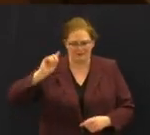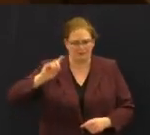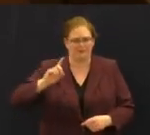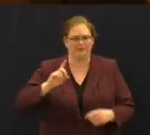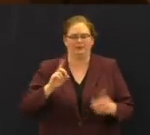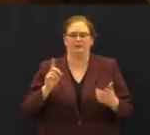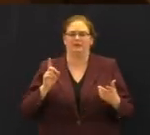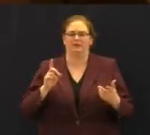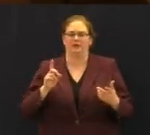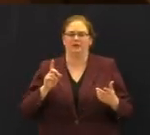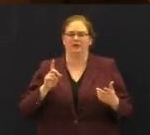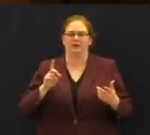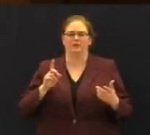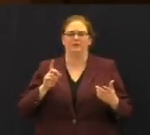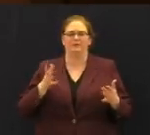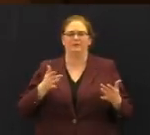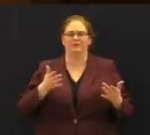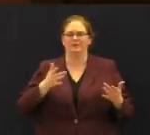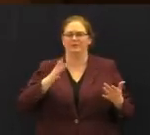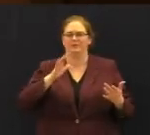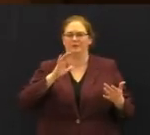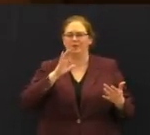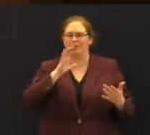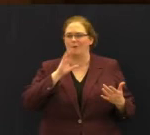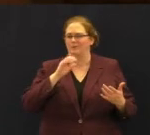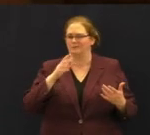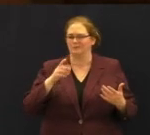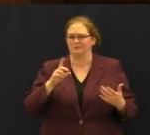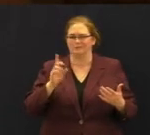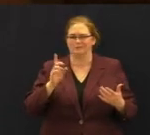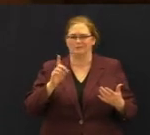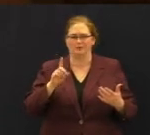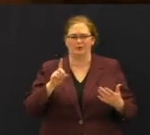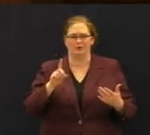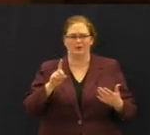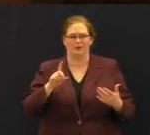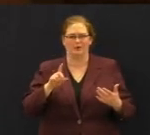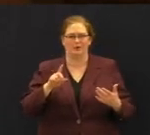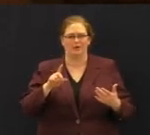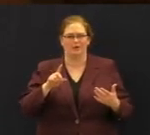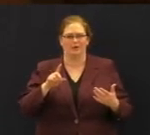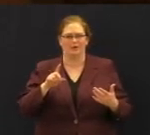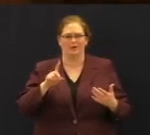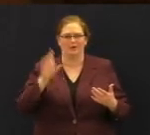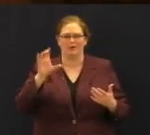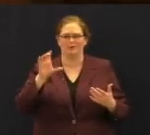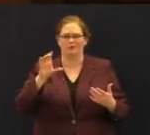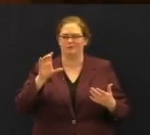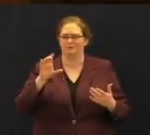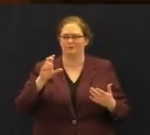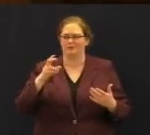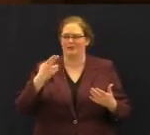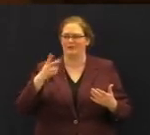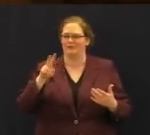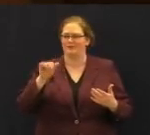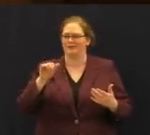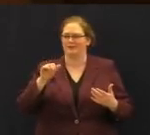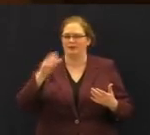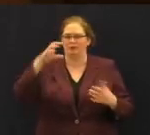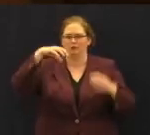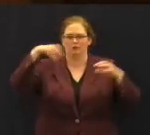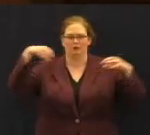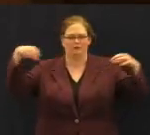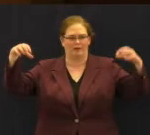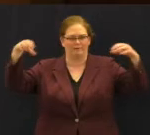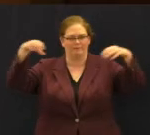been the old over 100-plus ton HVAC rooftop unit that's on the building that kind of handles the